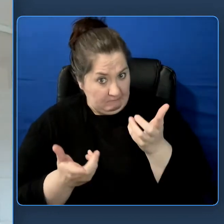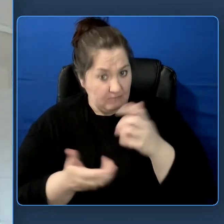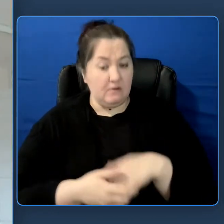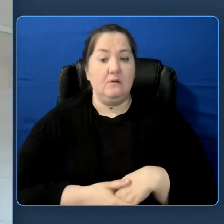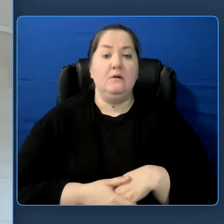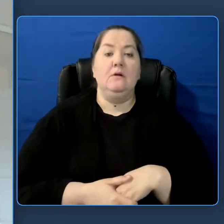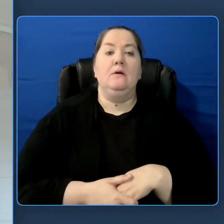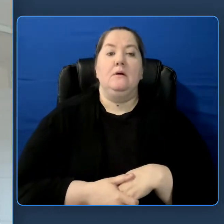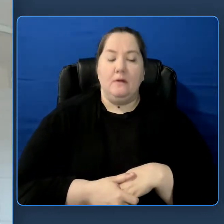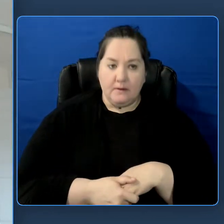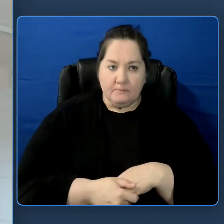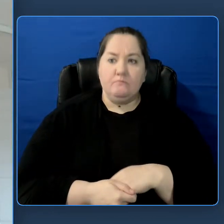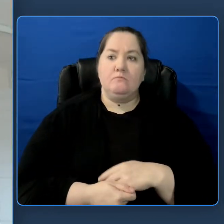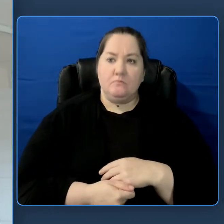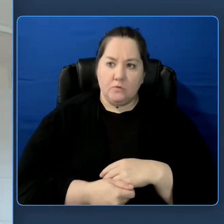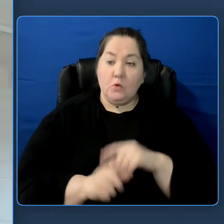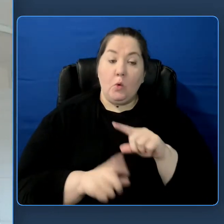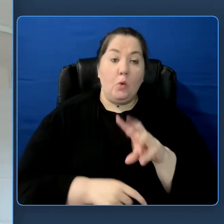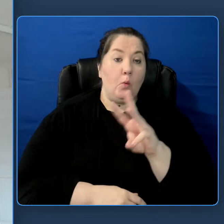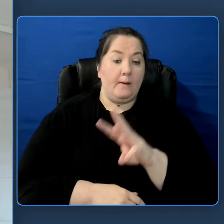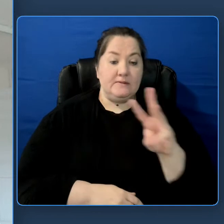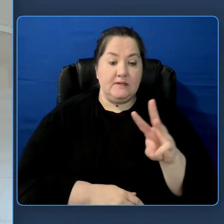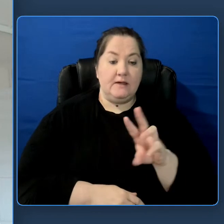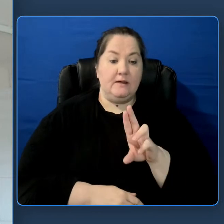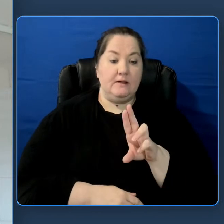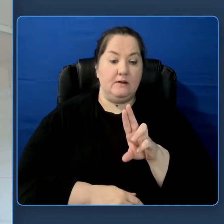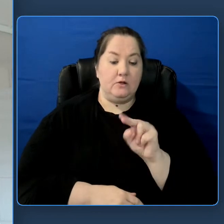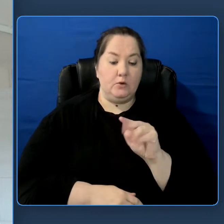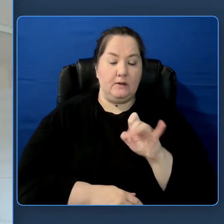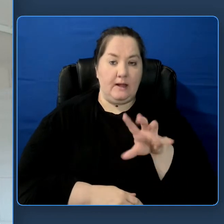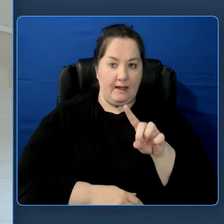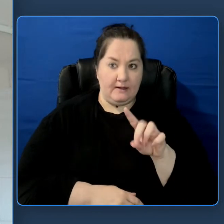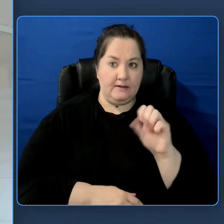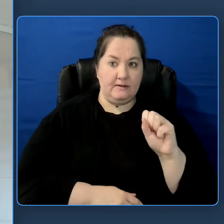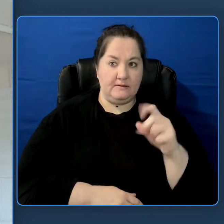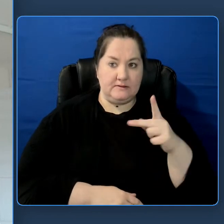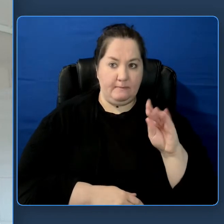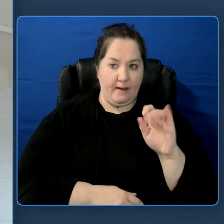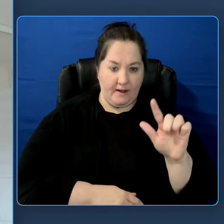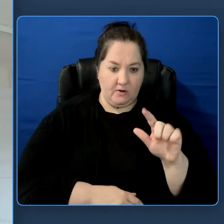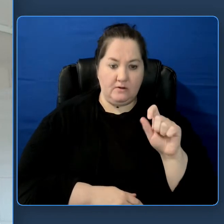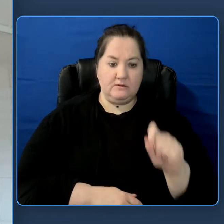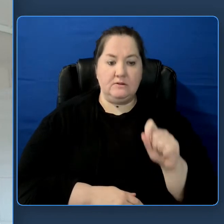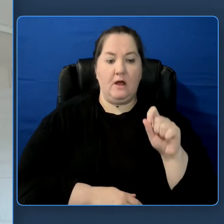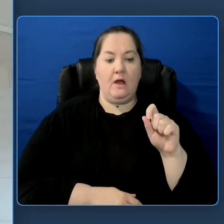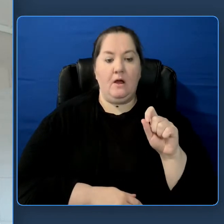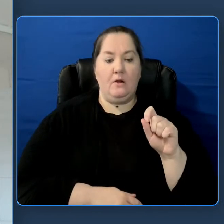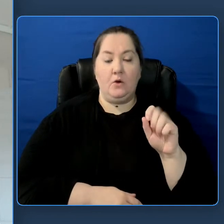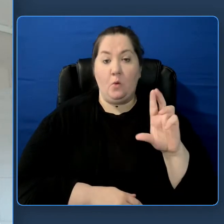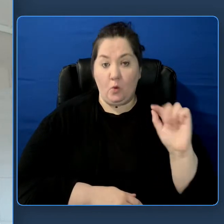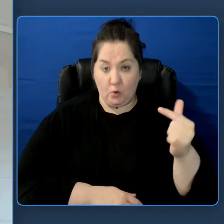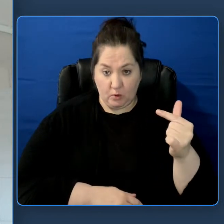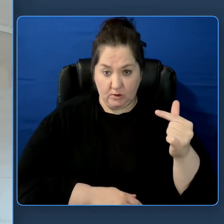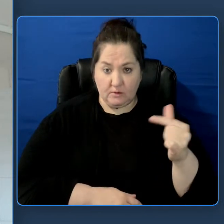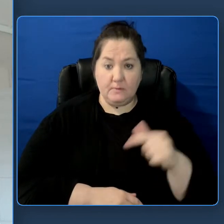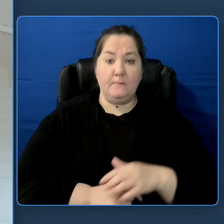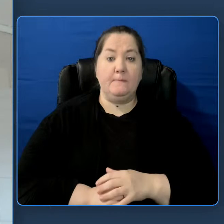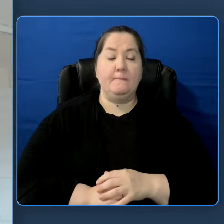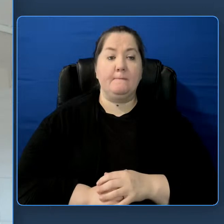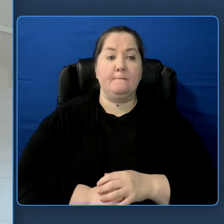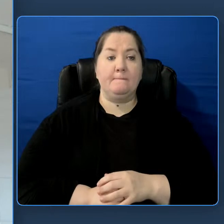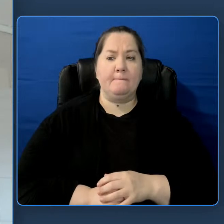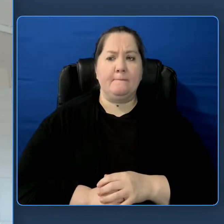Yeah, so you can head over to their website, unitedspinal.org, and I